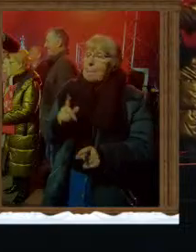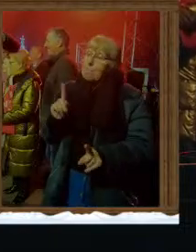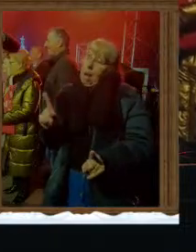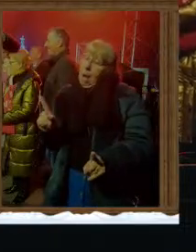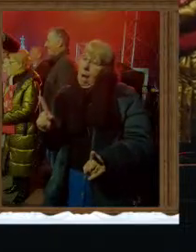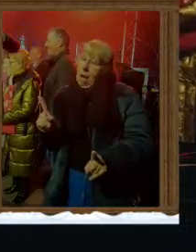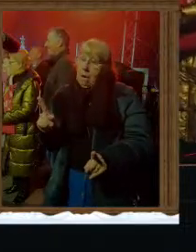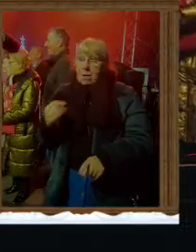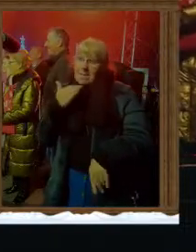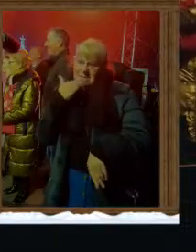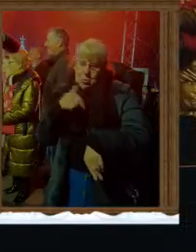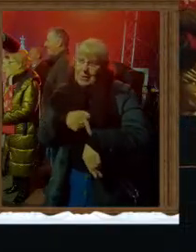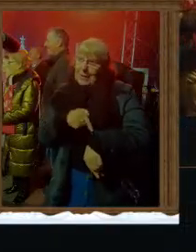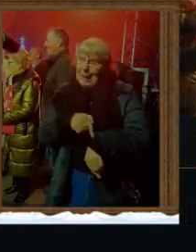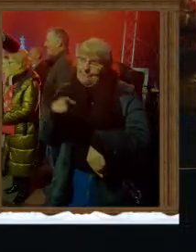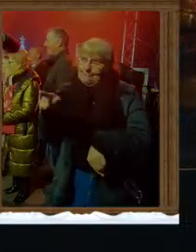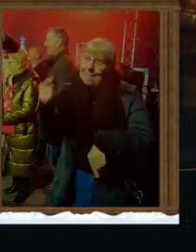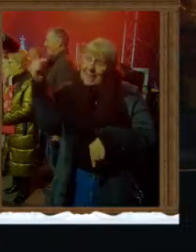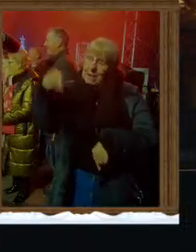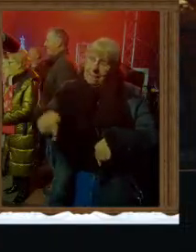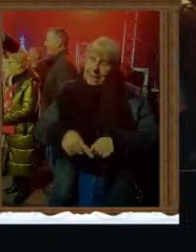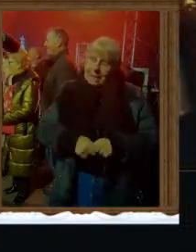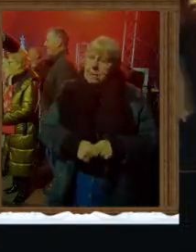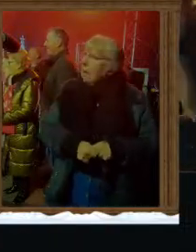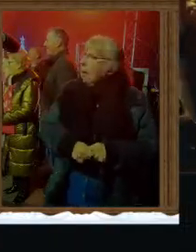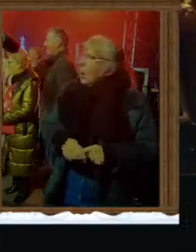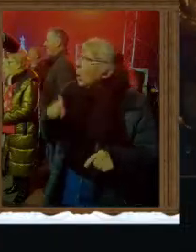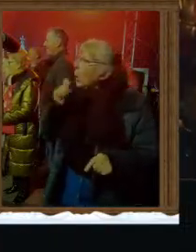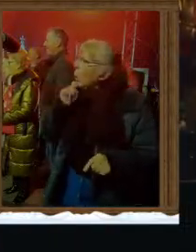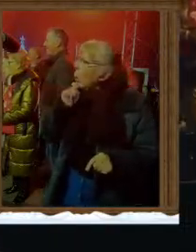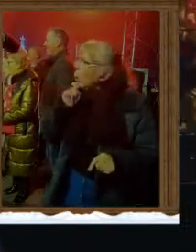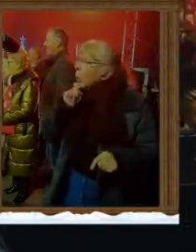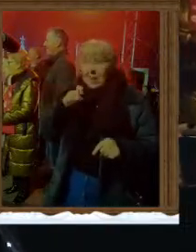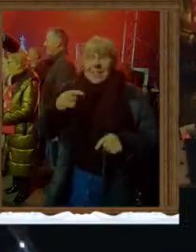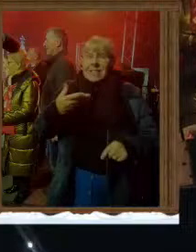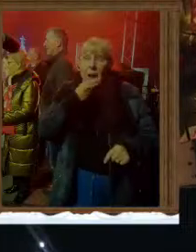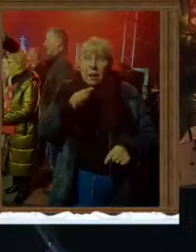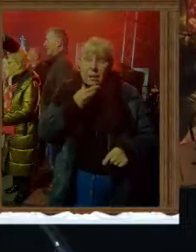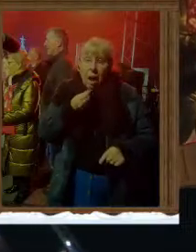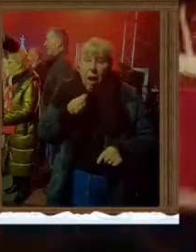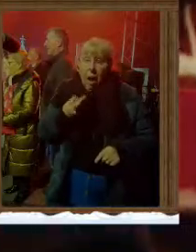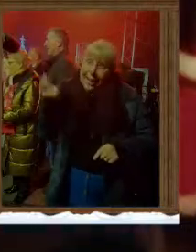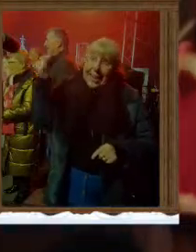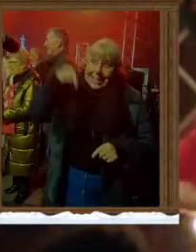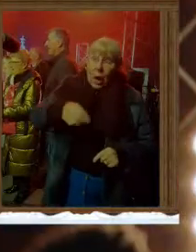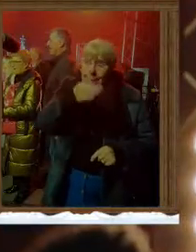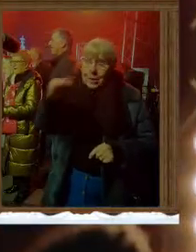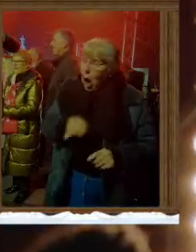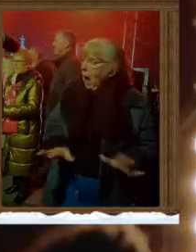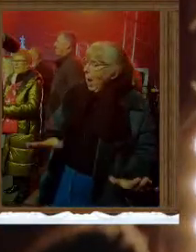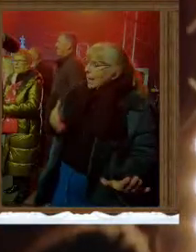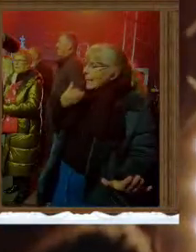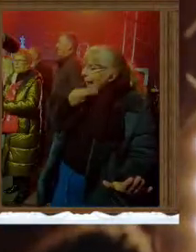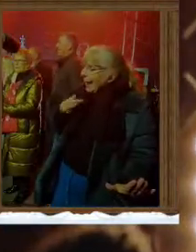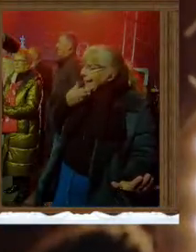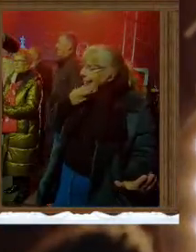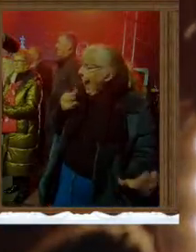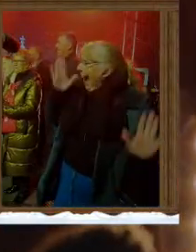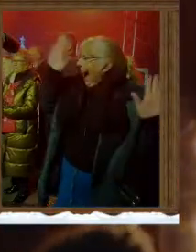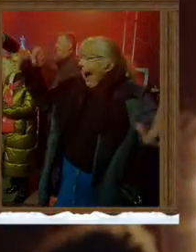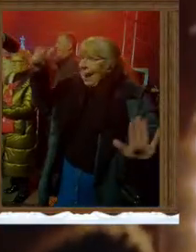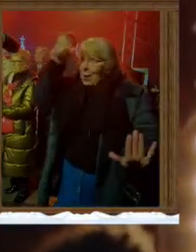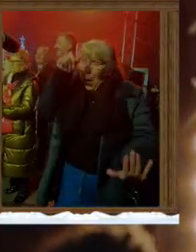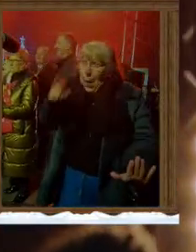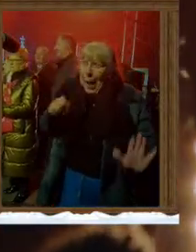really don't have time. He's on his way. Who is? Santa. He's coming to town. Santa? I